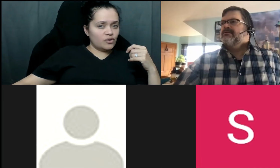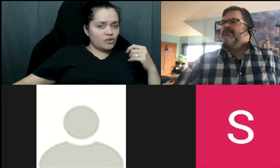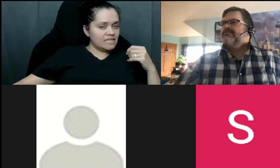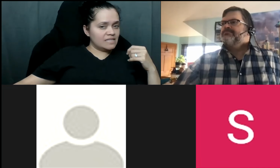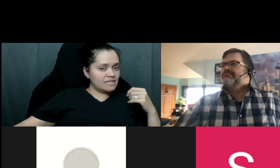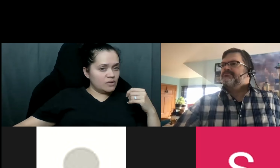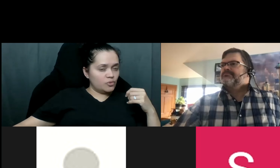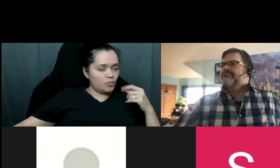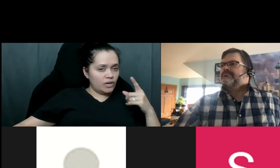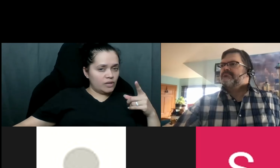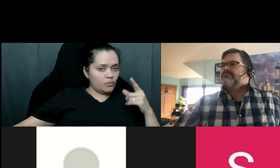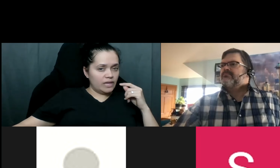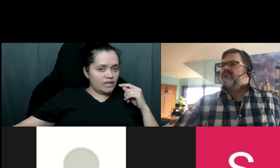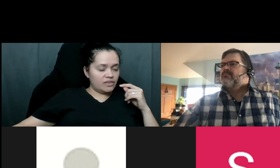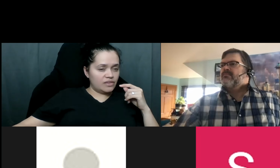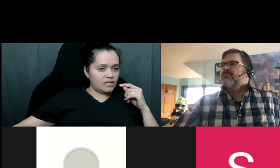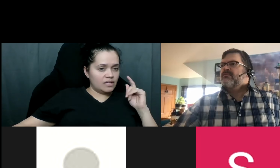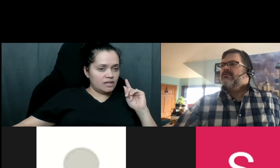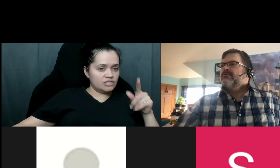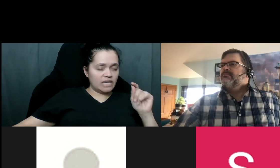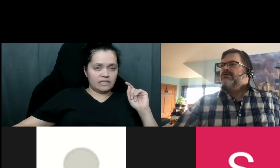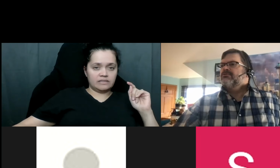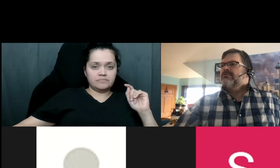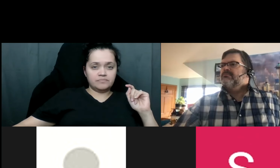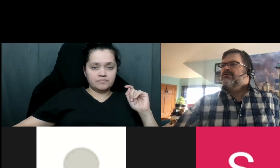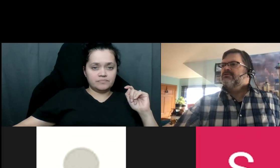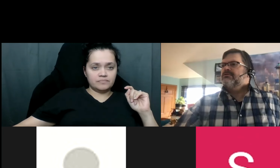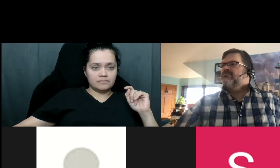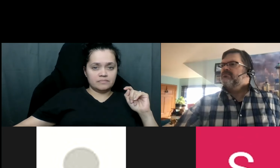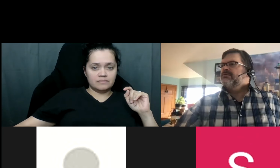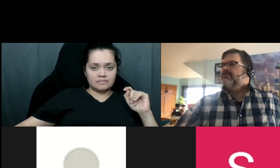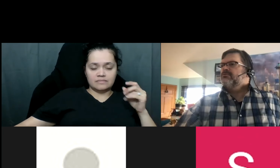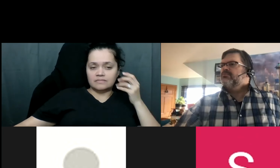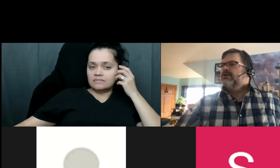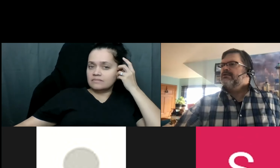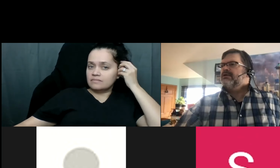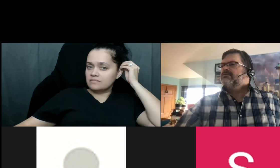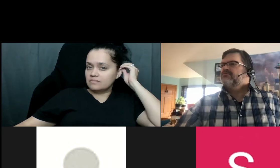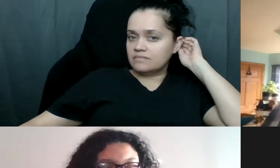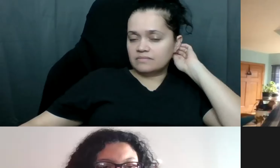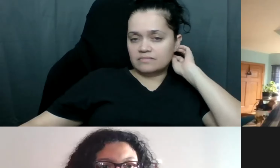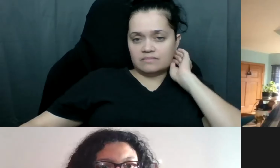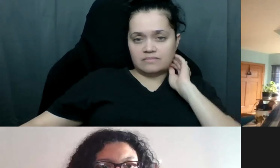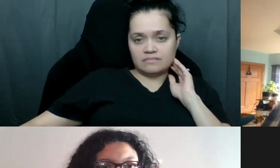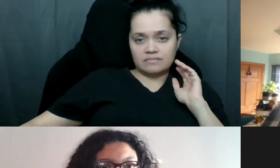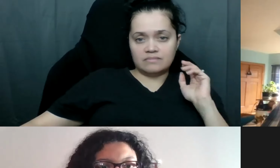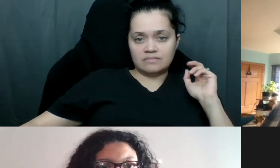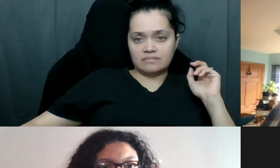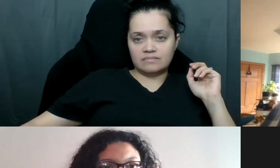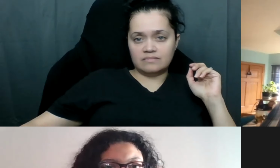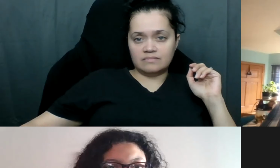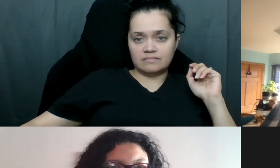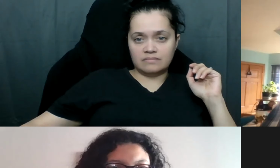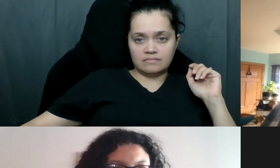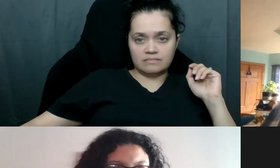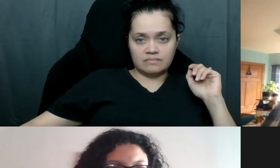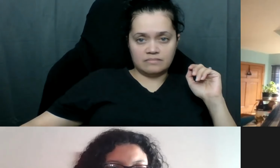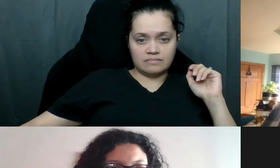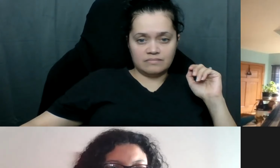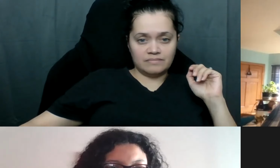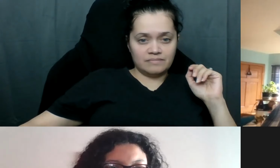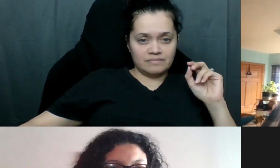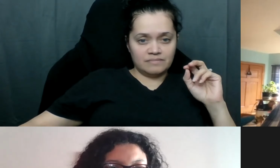Professor Joe, I need to be in room 1 with Jason. Martha needs to be in group 1. Yes, let me move you,